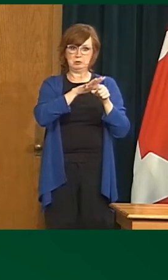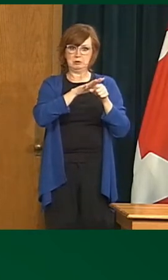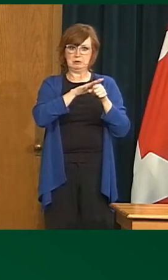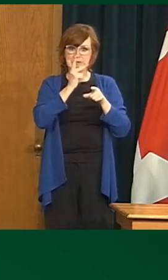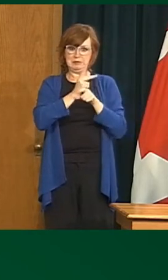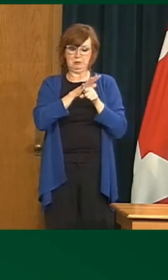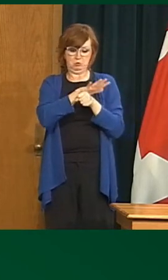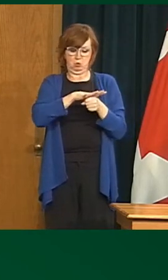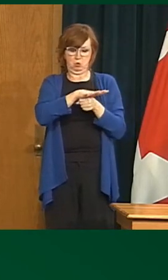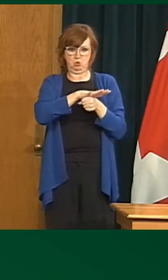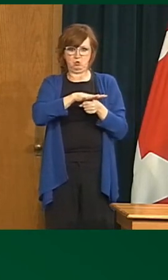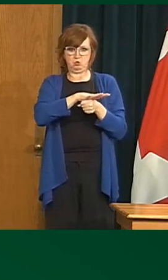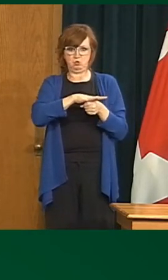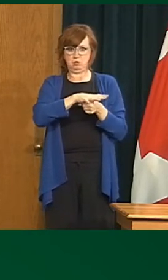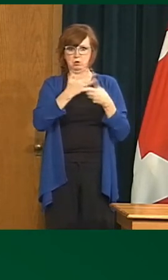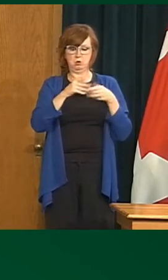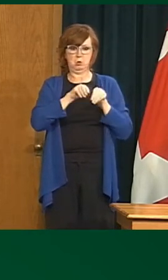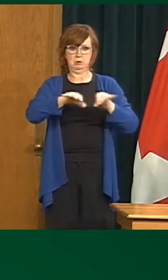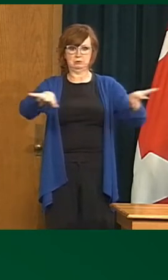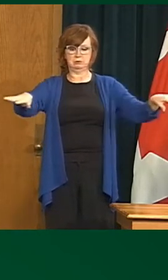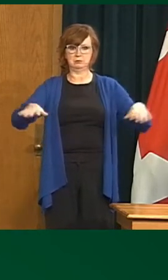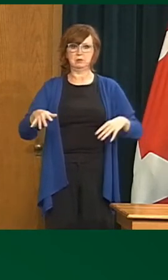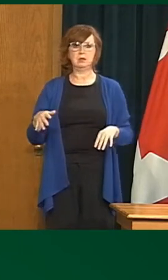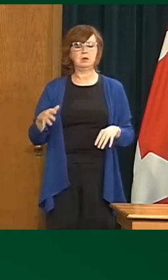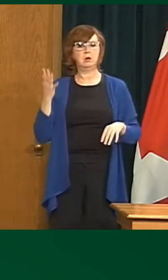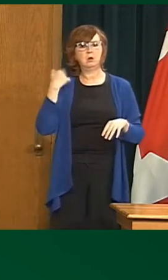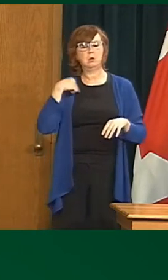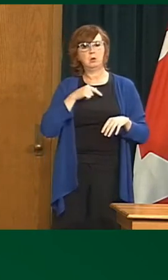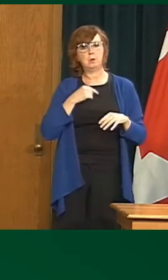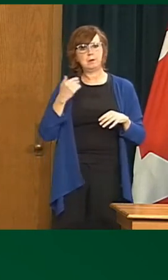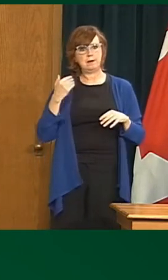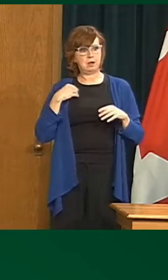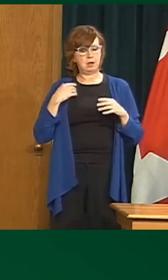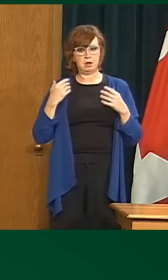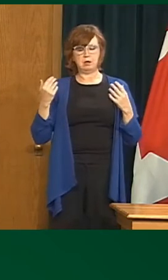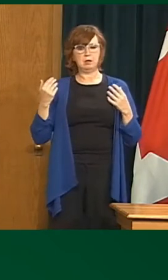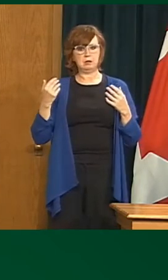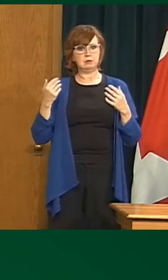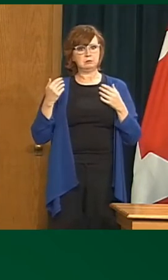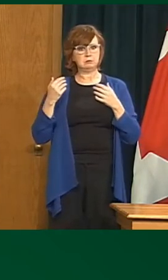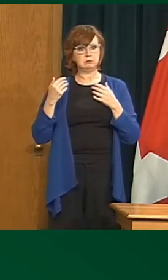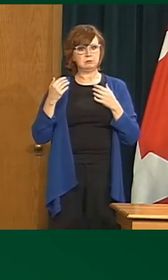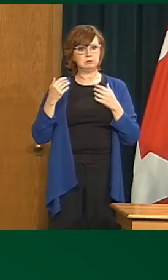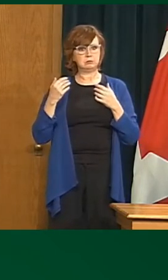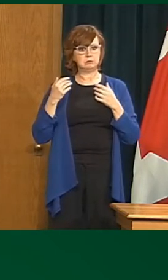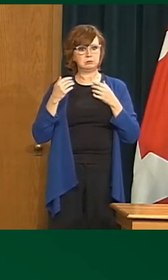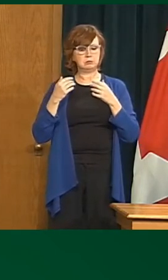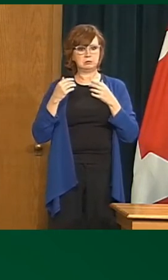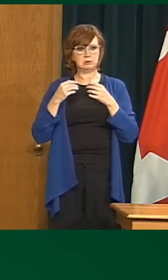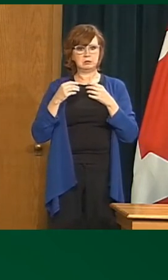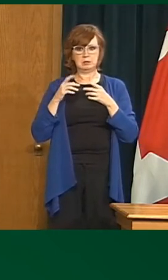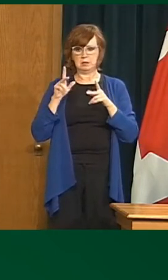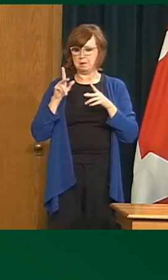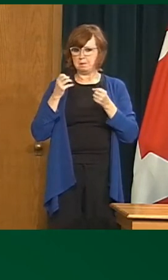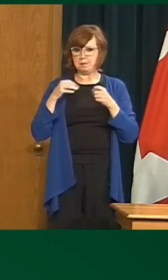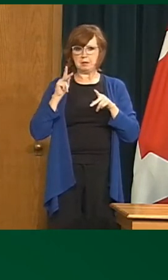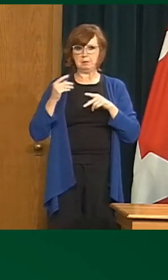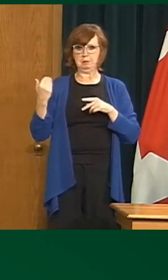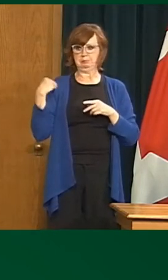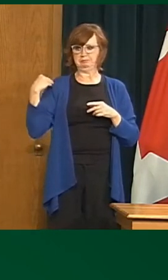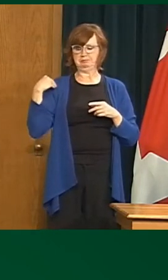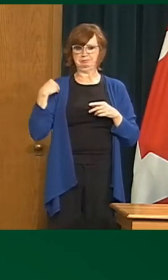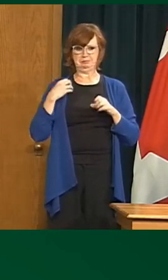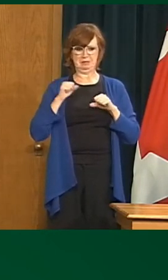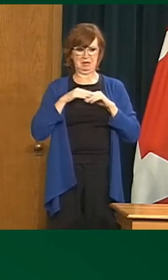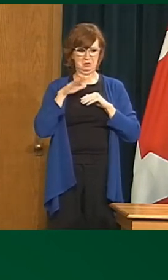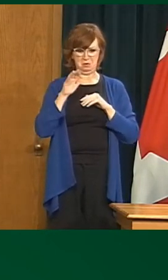you know, we get lots of messages that gatherings of 10 are allowed. Can I go out with my 10 friends or have them over? You